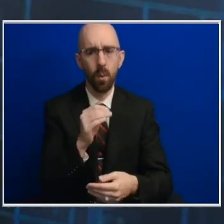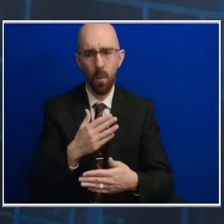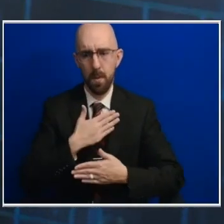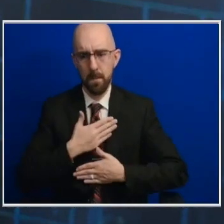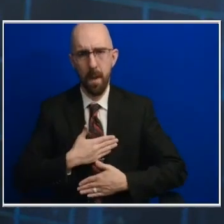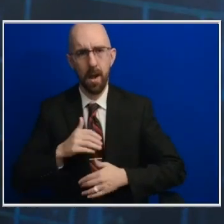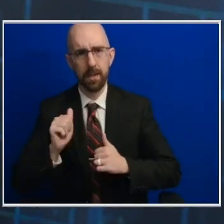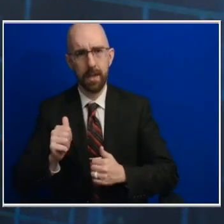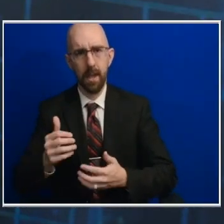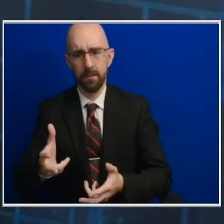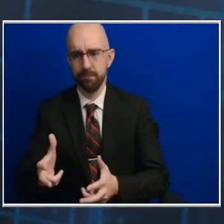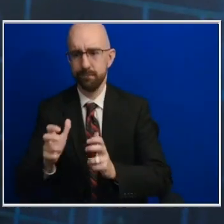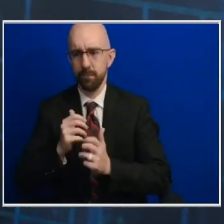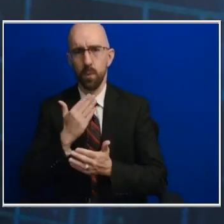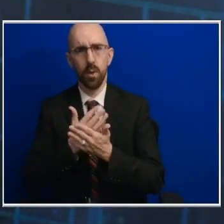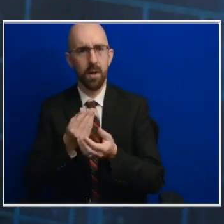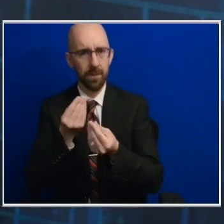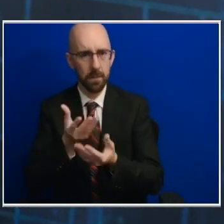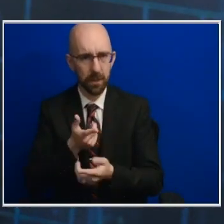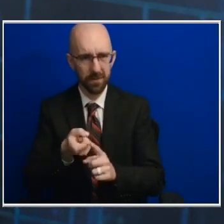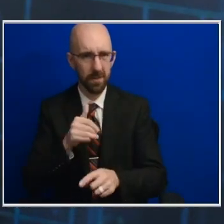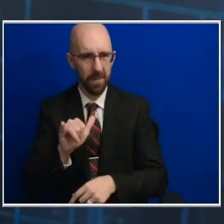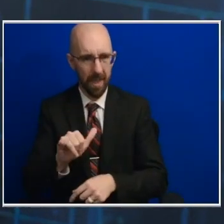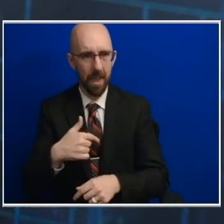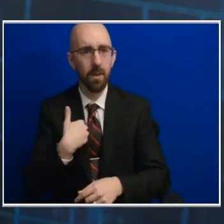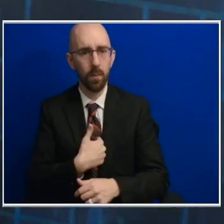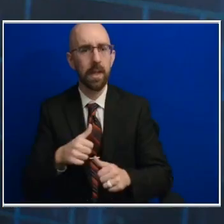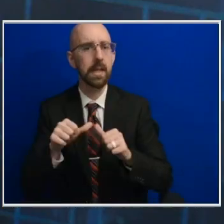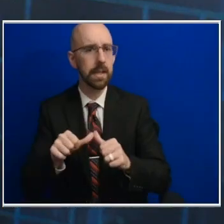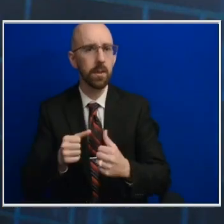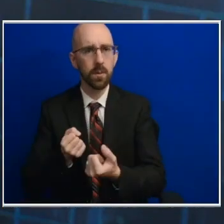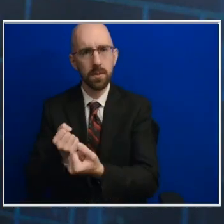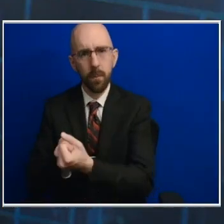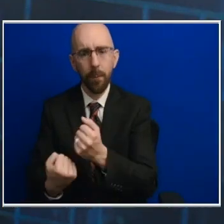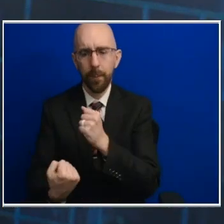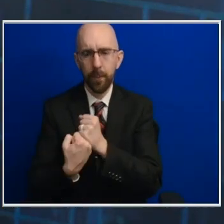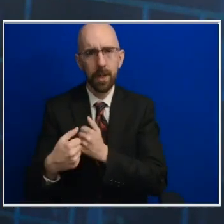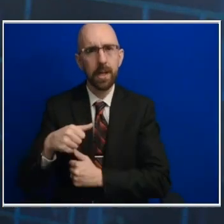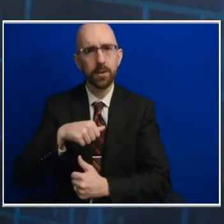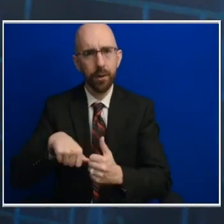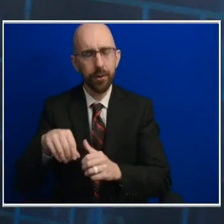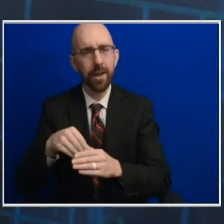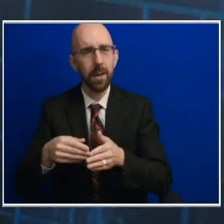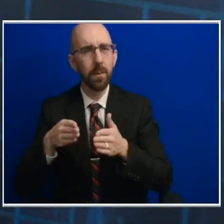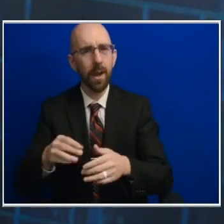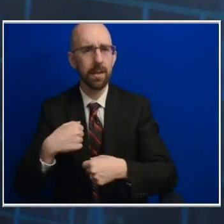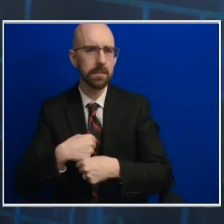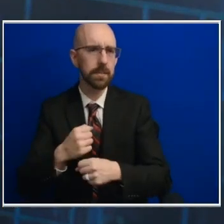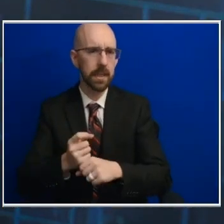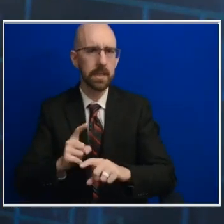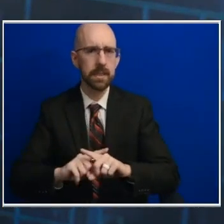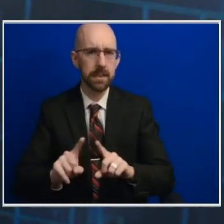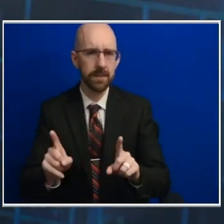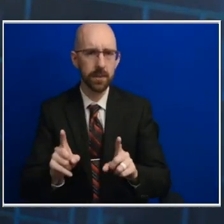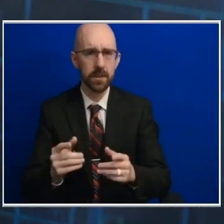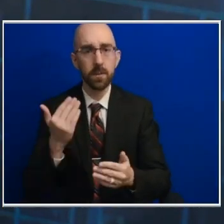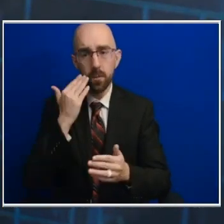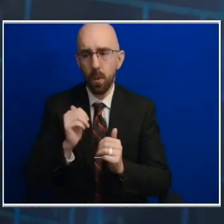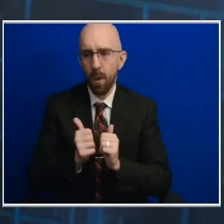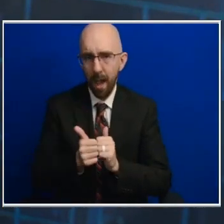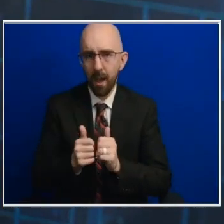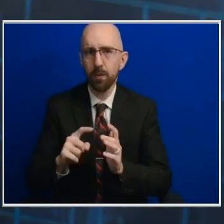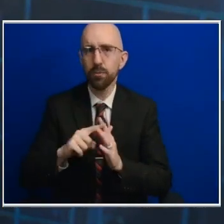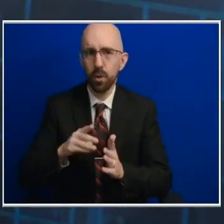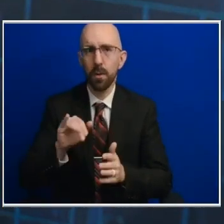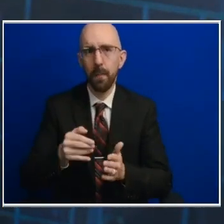information from our food, and that we continue to support each other in ways that make a difference. And we know how to do that, and it starts by telling the truth